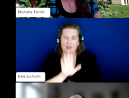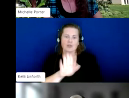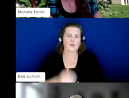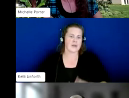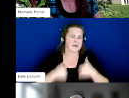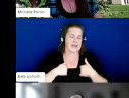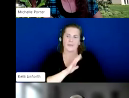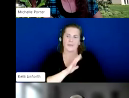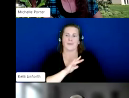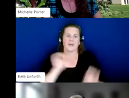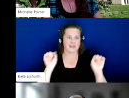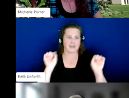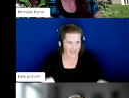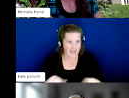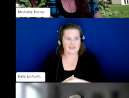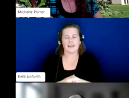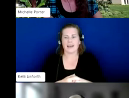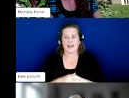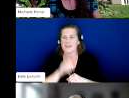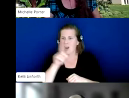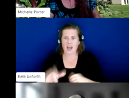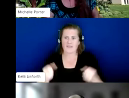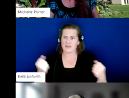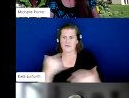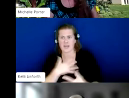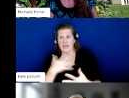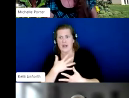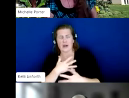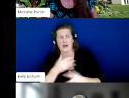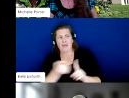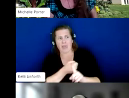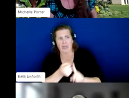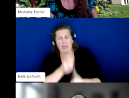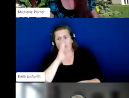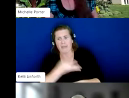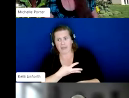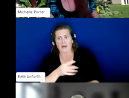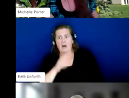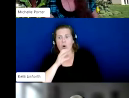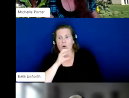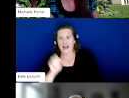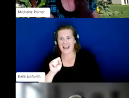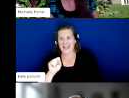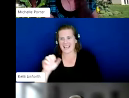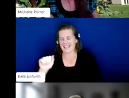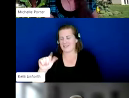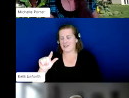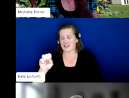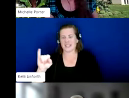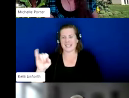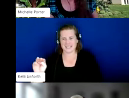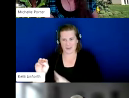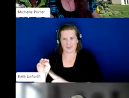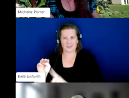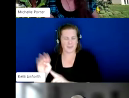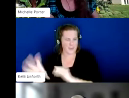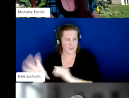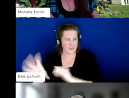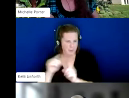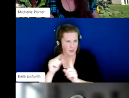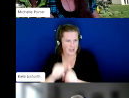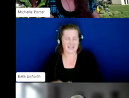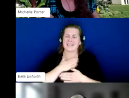life and live without fear of violence, neglect, or ageism. We'll add that to the mix. It's a pleasure to see you, as